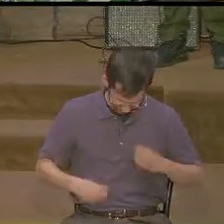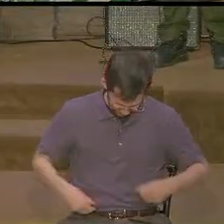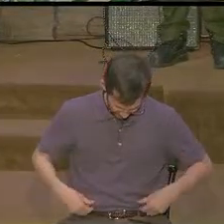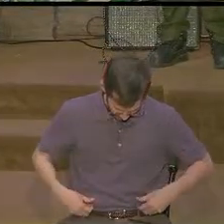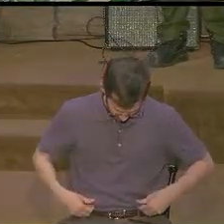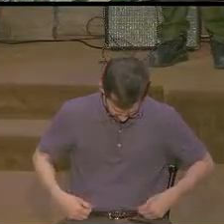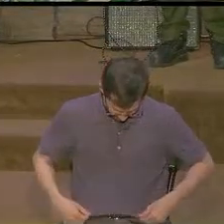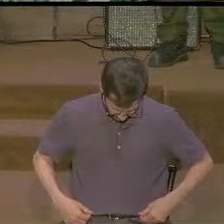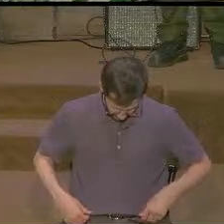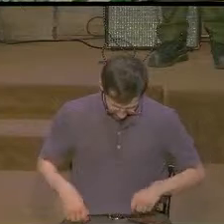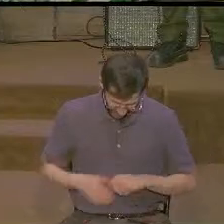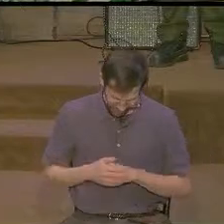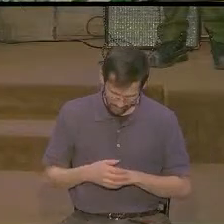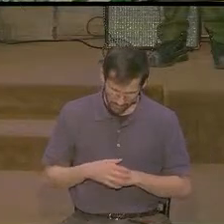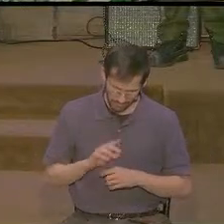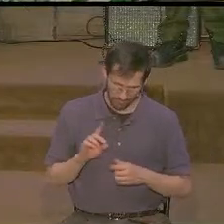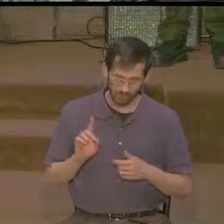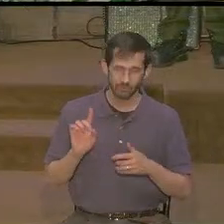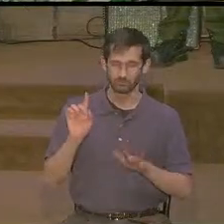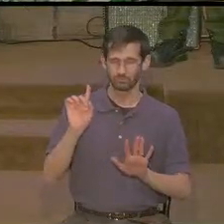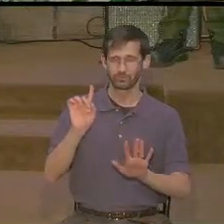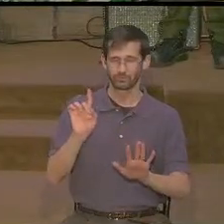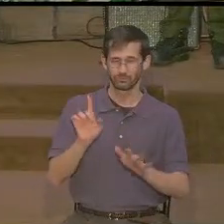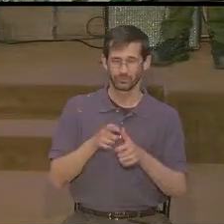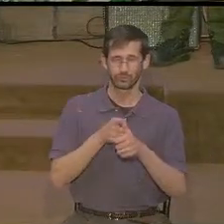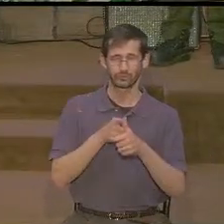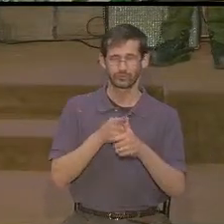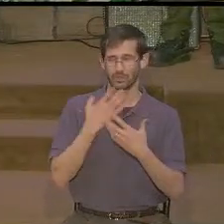of all, again,